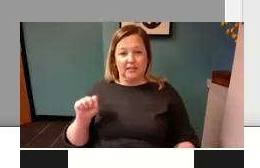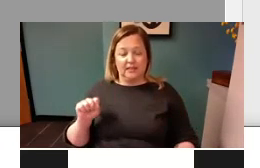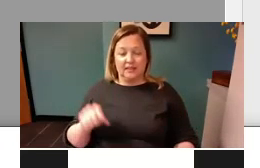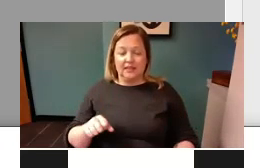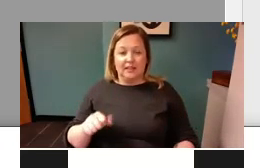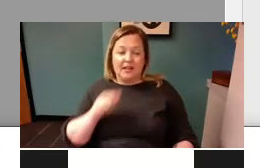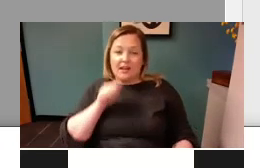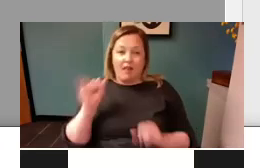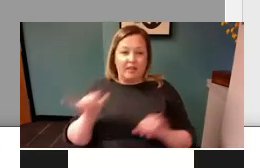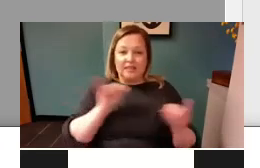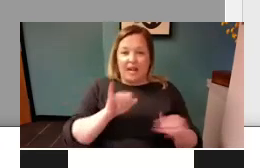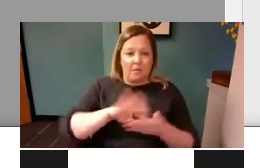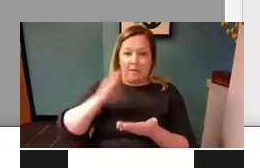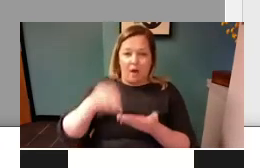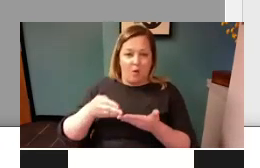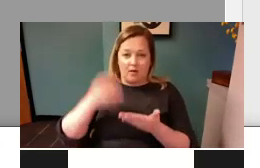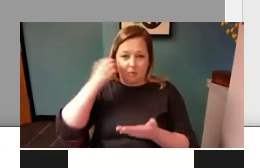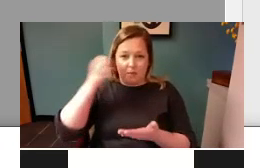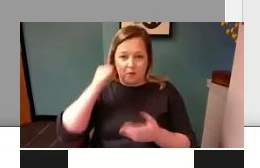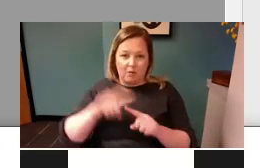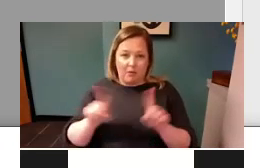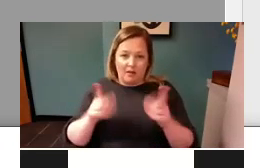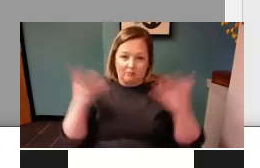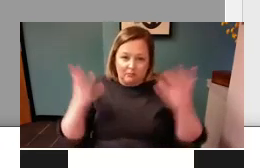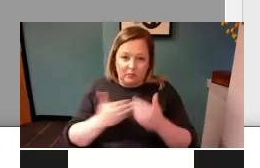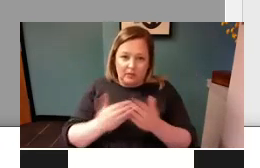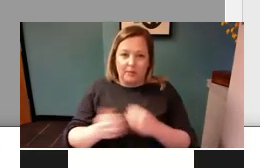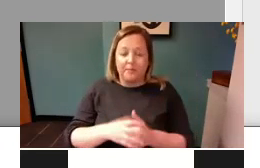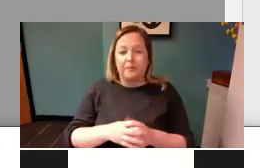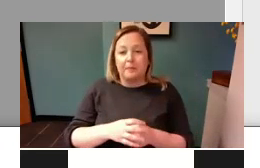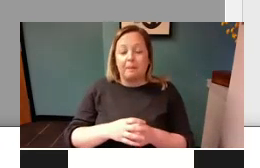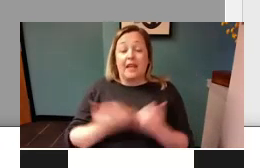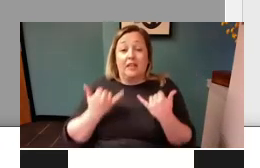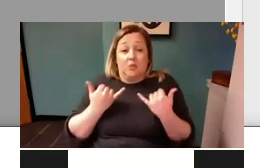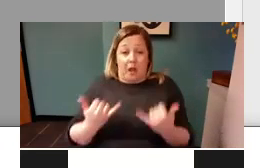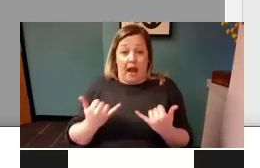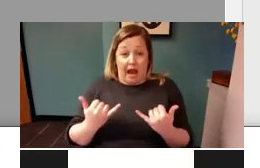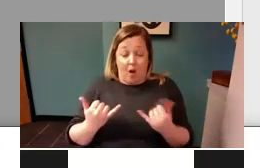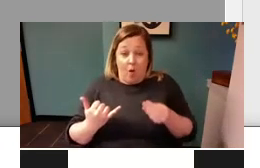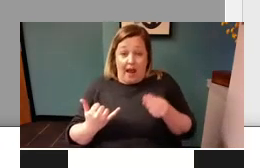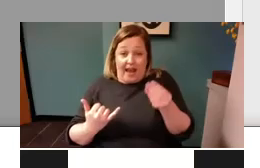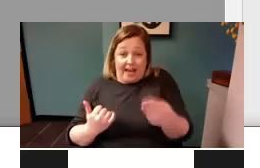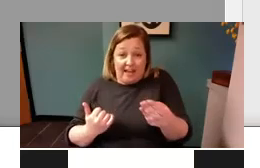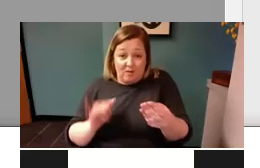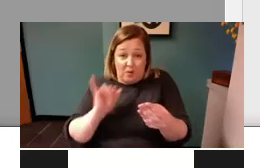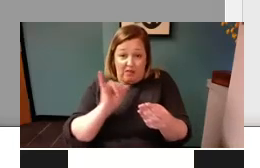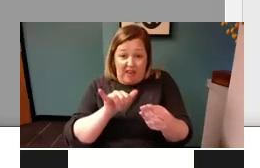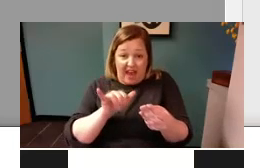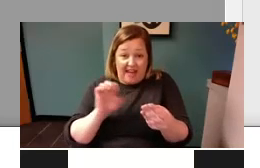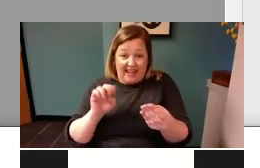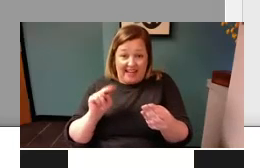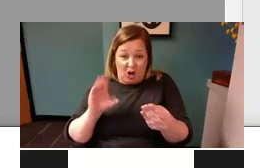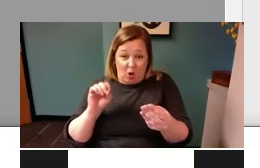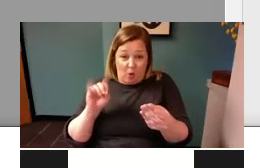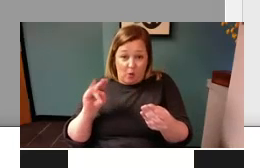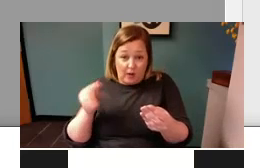let's just look at this thing. So now, once I give you this particular encoding in order to